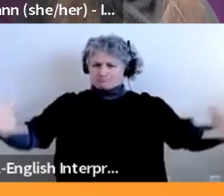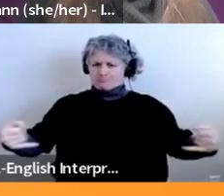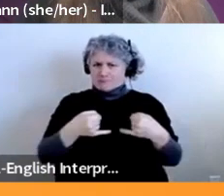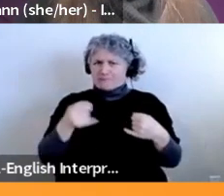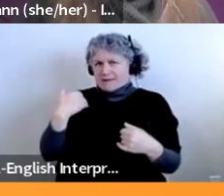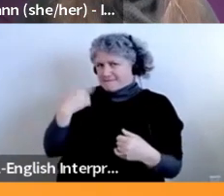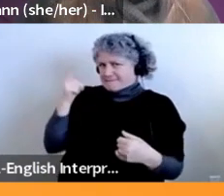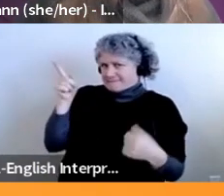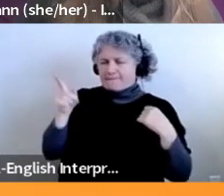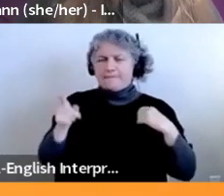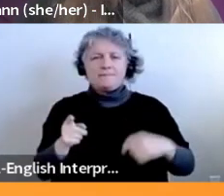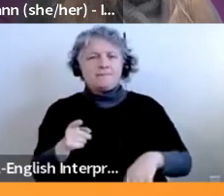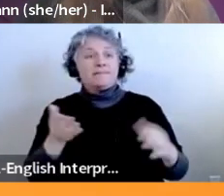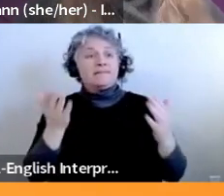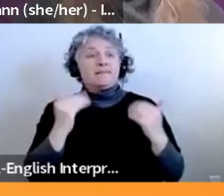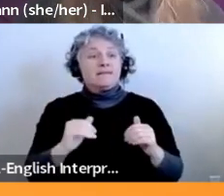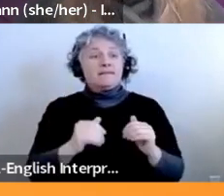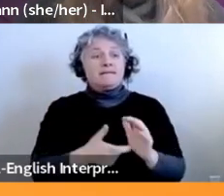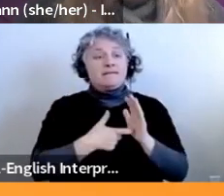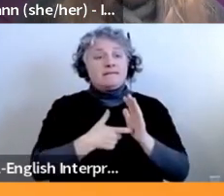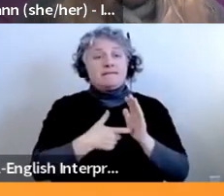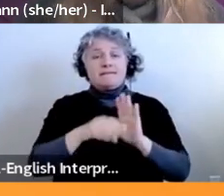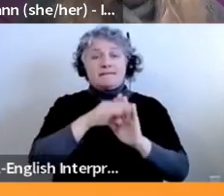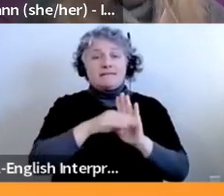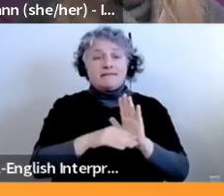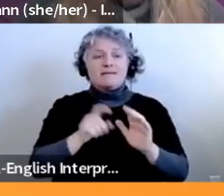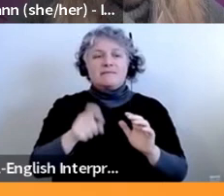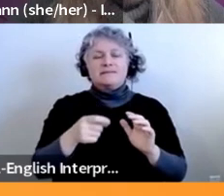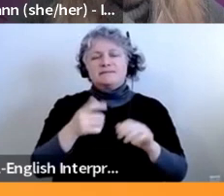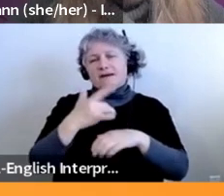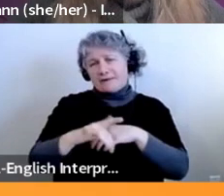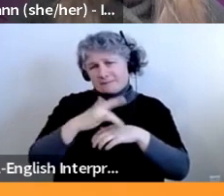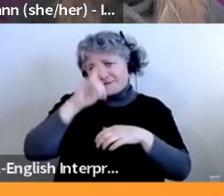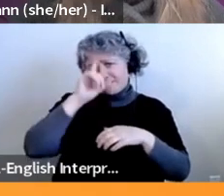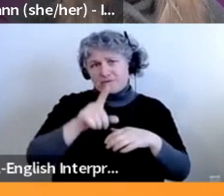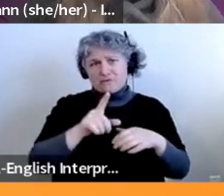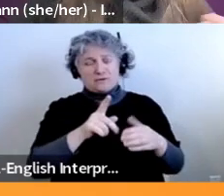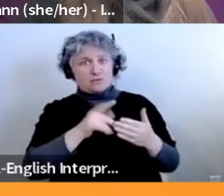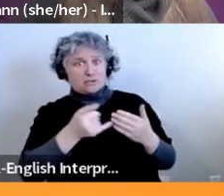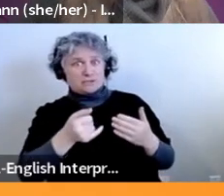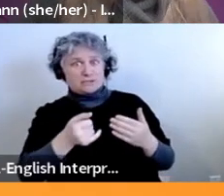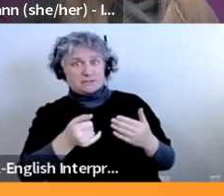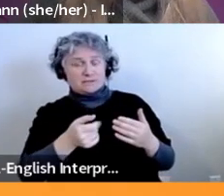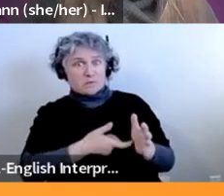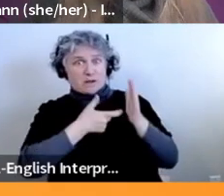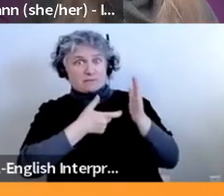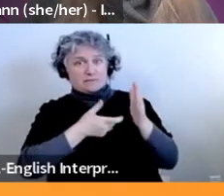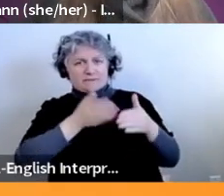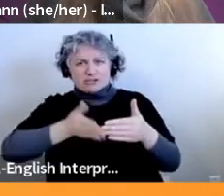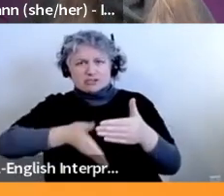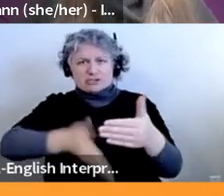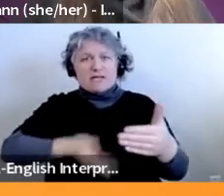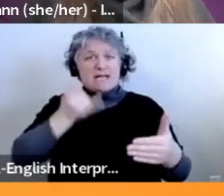And the next eligibility criteria is you must be available to complete project requirements. So if you have travel planned throughout